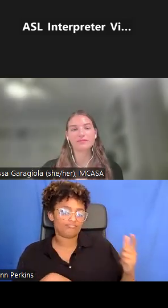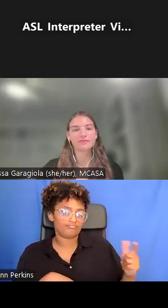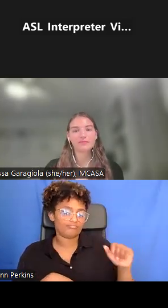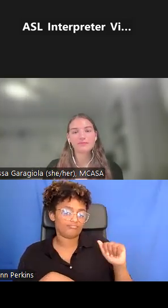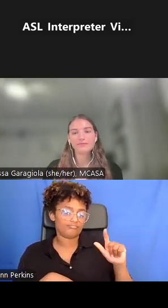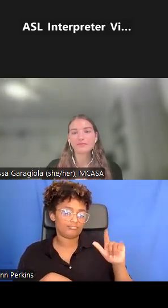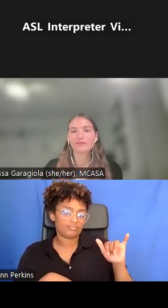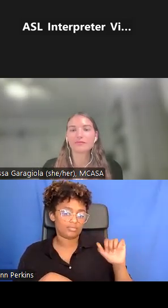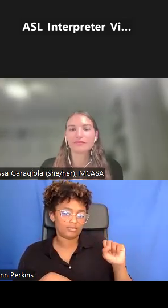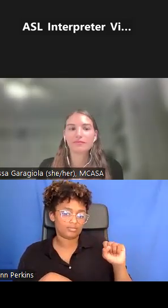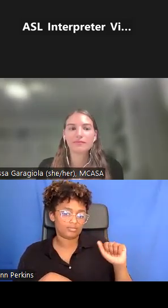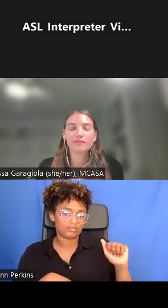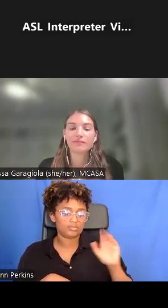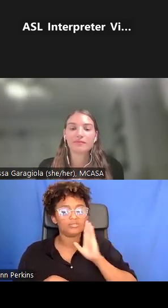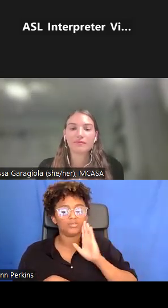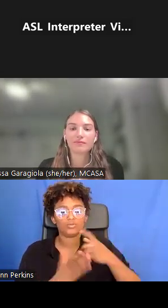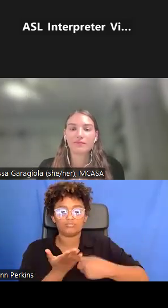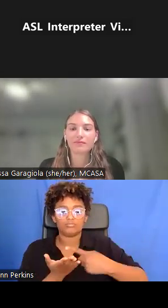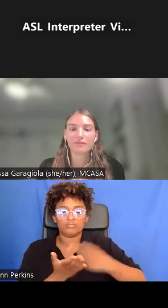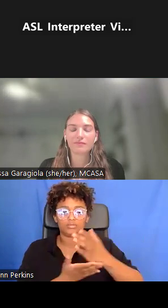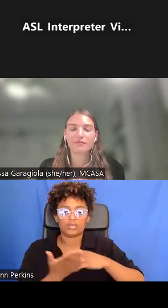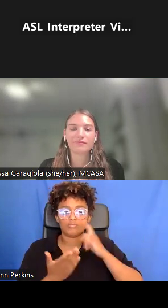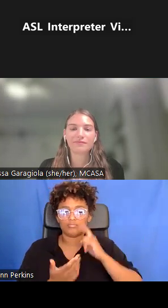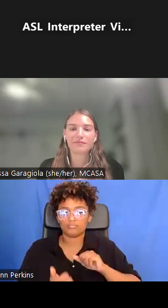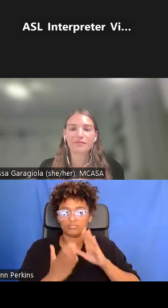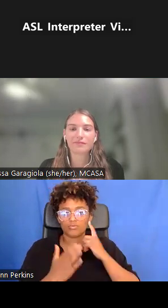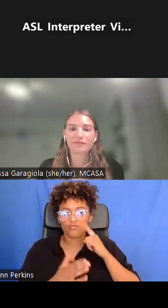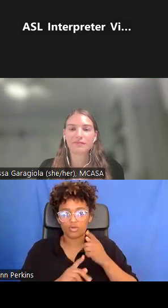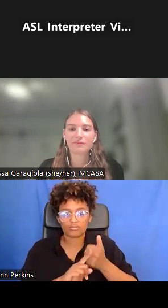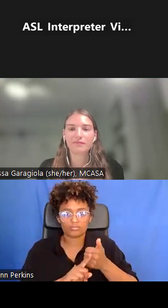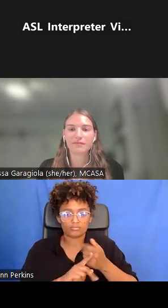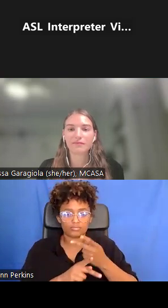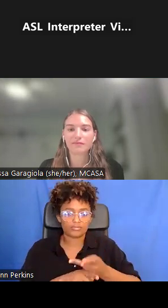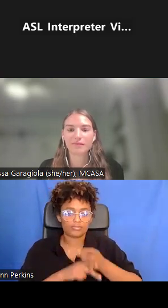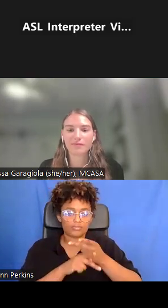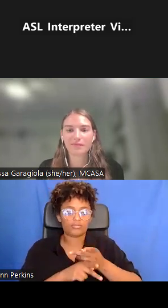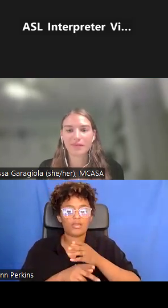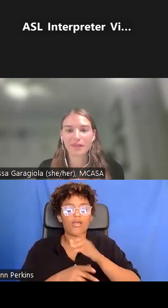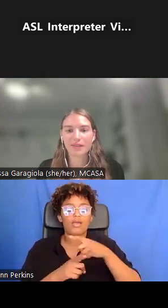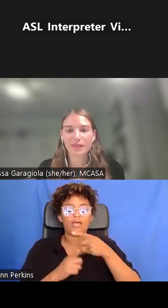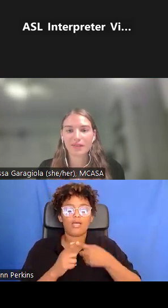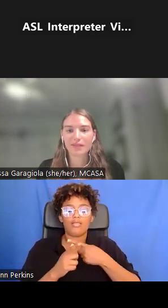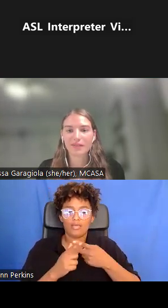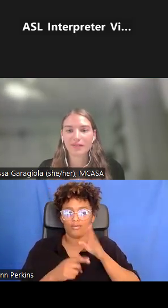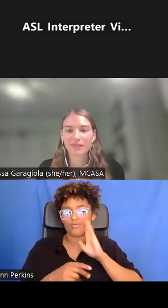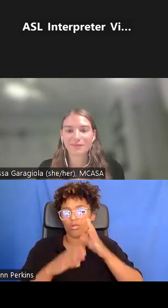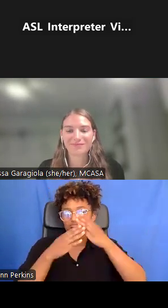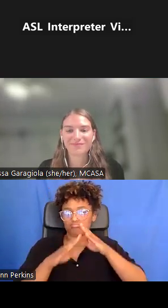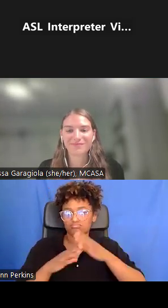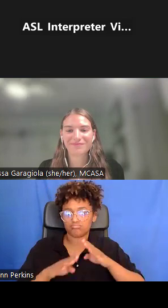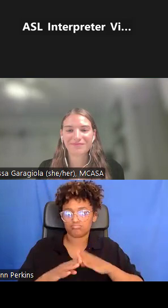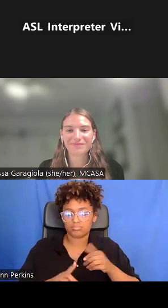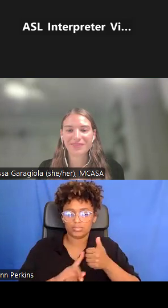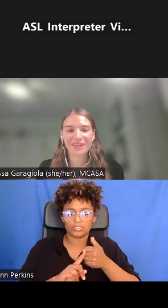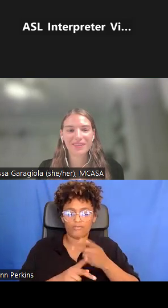going to talk a little bit about some strategies for self-care, and then we're going to get into different categories of self-care. So Alyssa, turning it back over